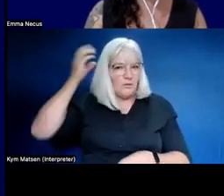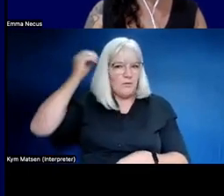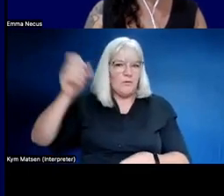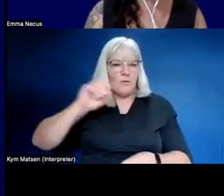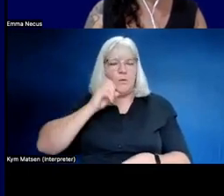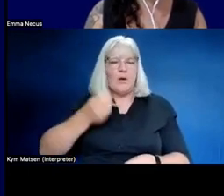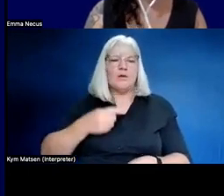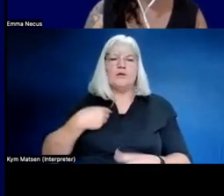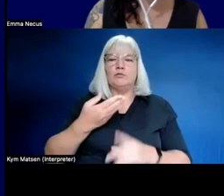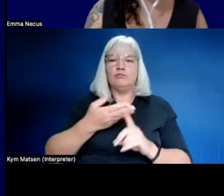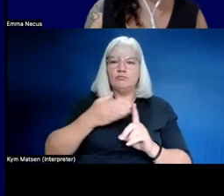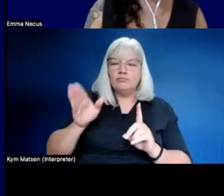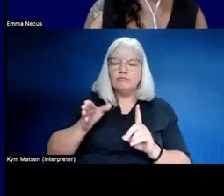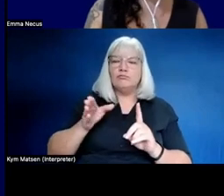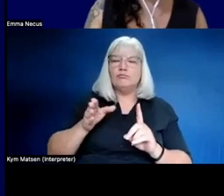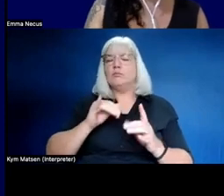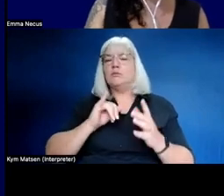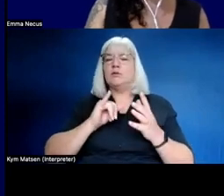stressful meal times.